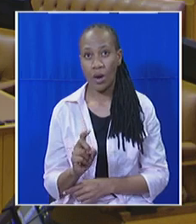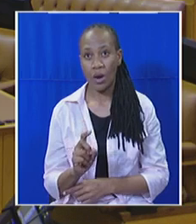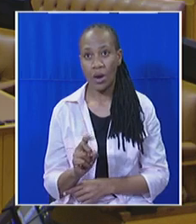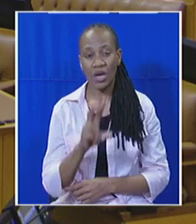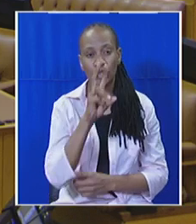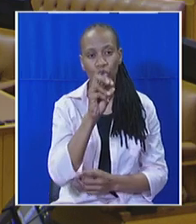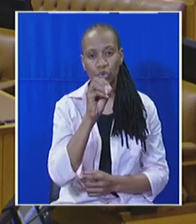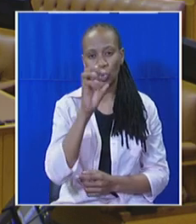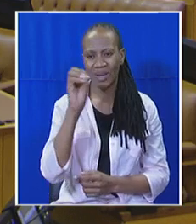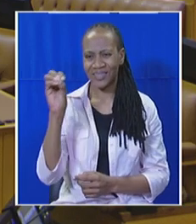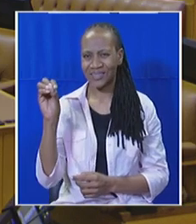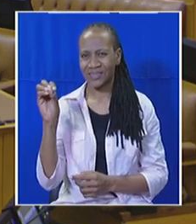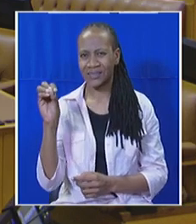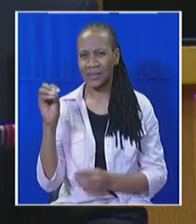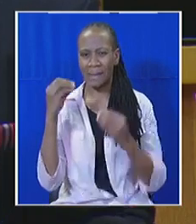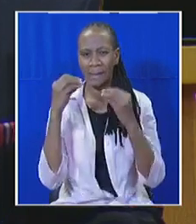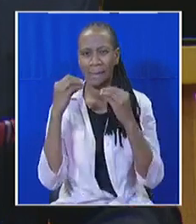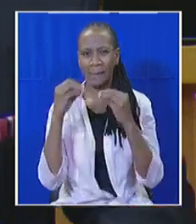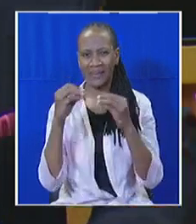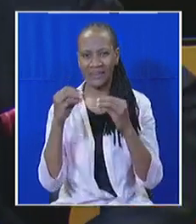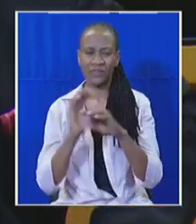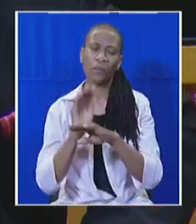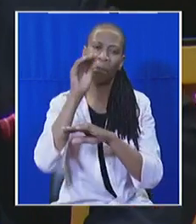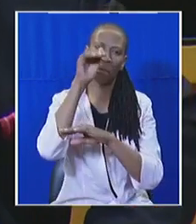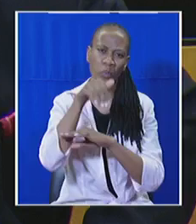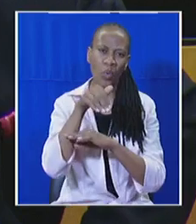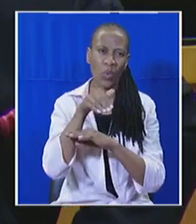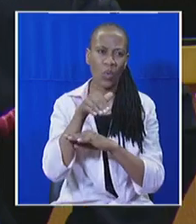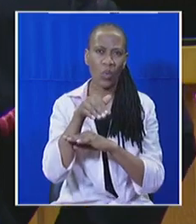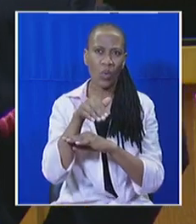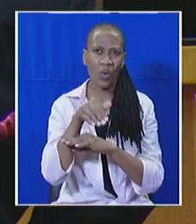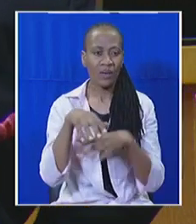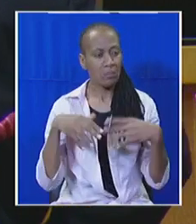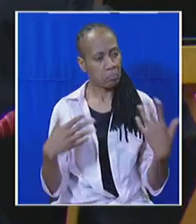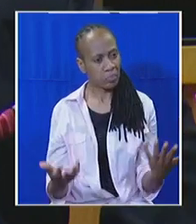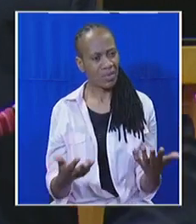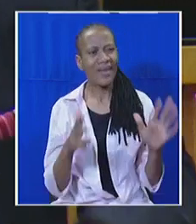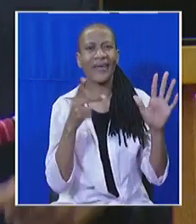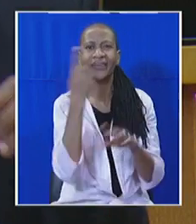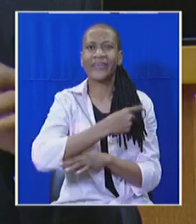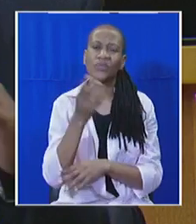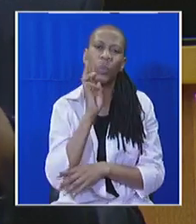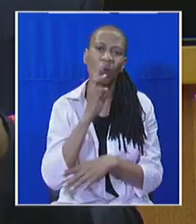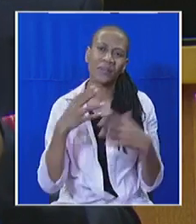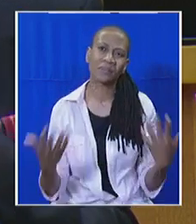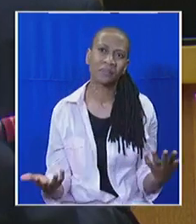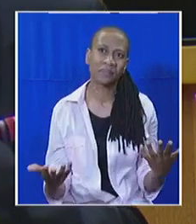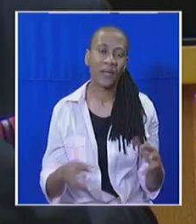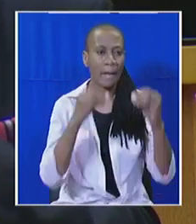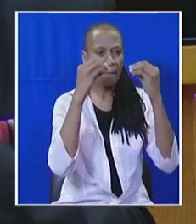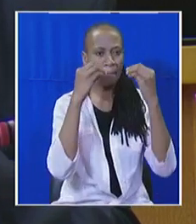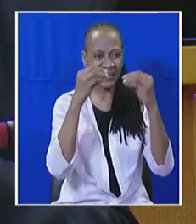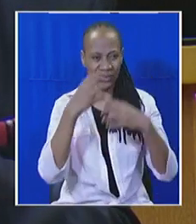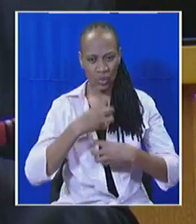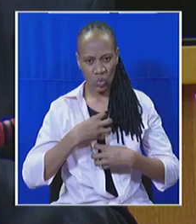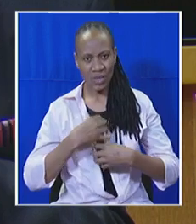businesses in Ghana Mall in the main street of Tongat were without water services for 8 days. So know that the business owners attempted to